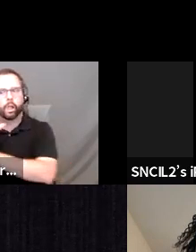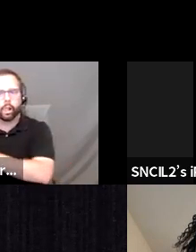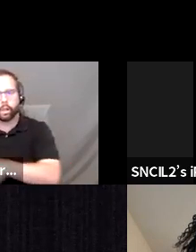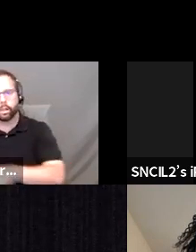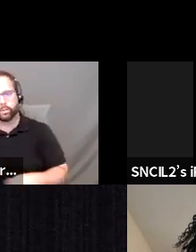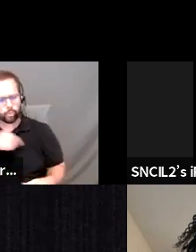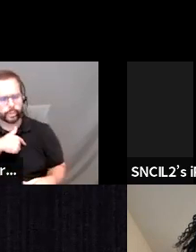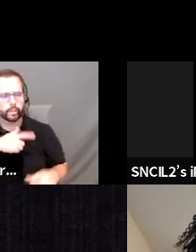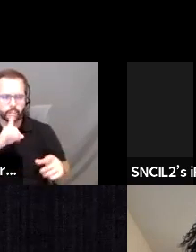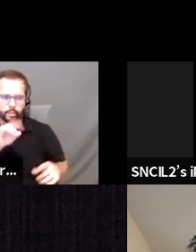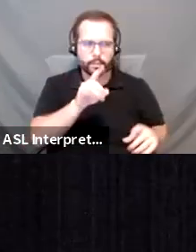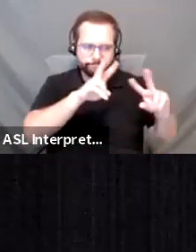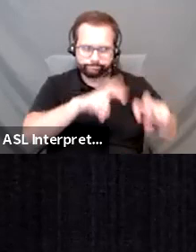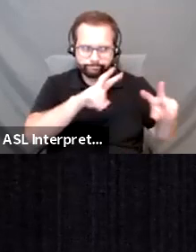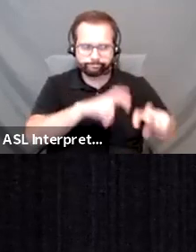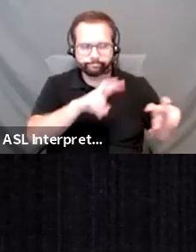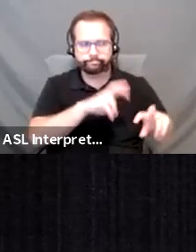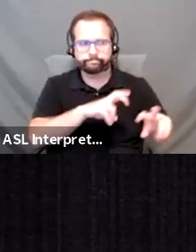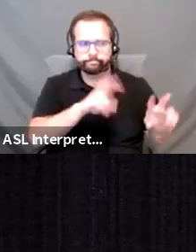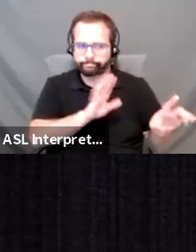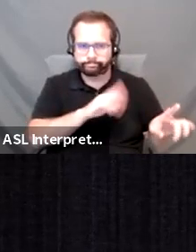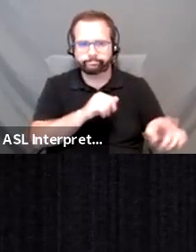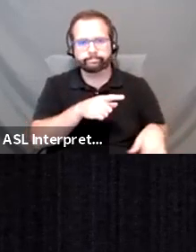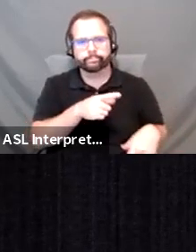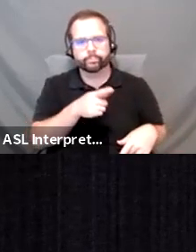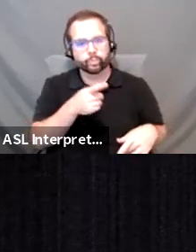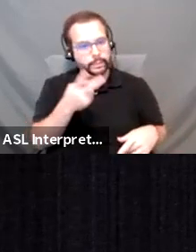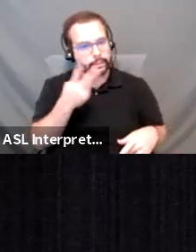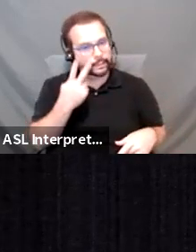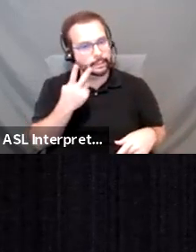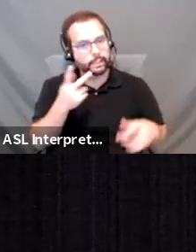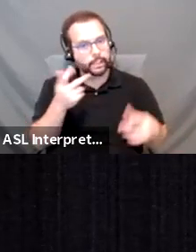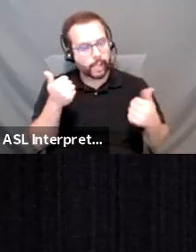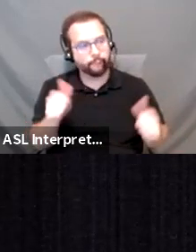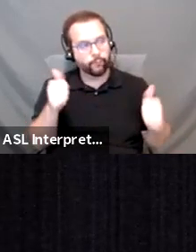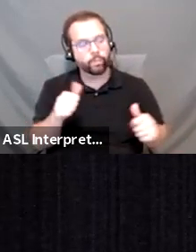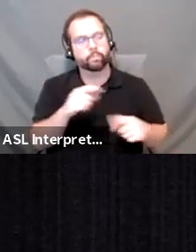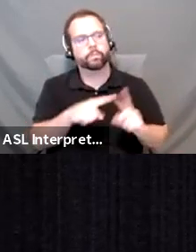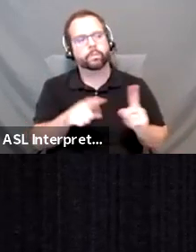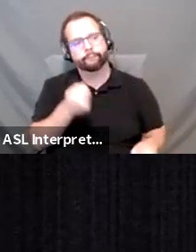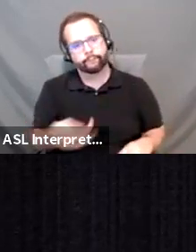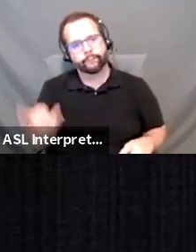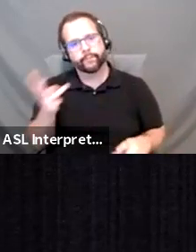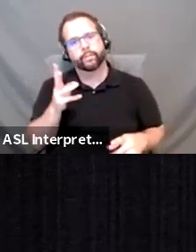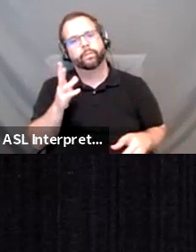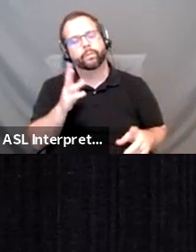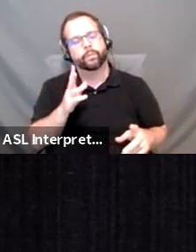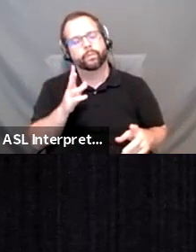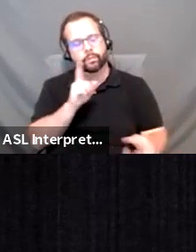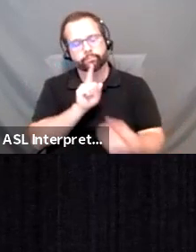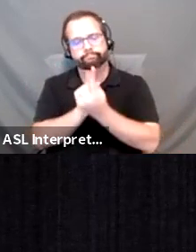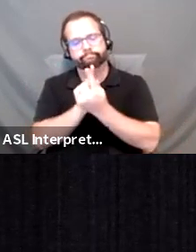to assist people and see these tangible efforts. But then you did run into the lack of goals